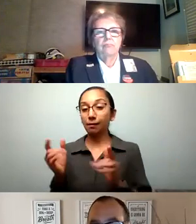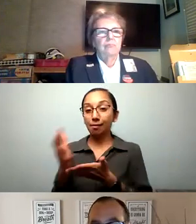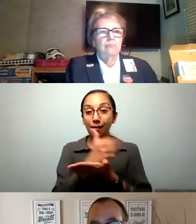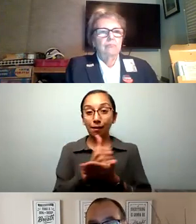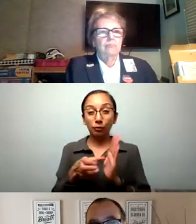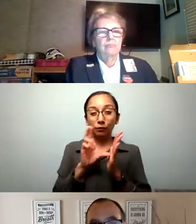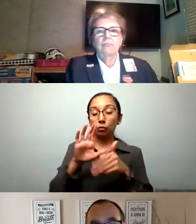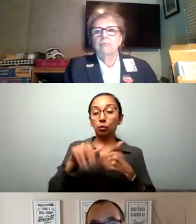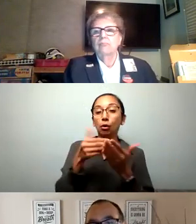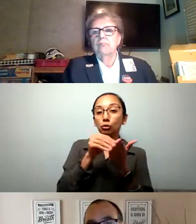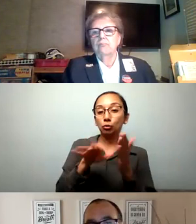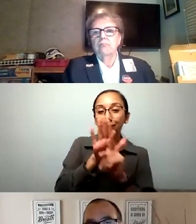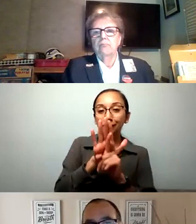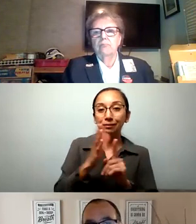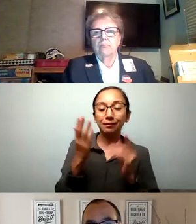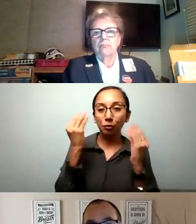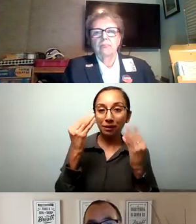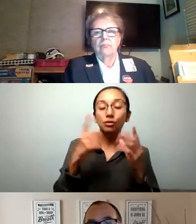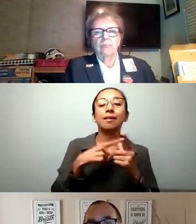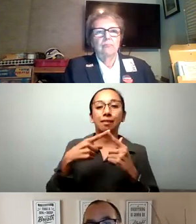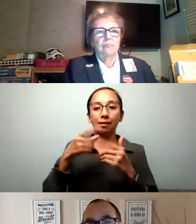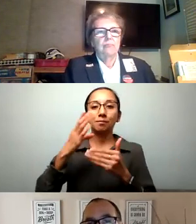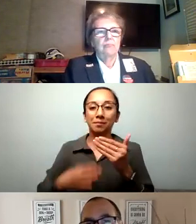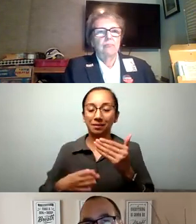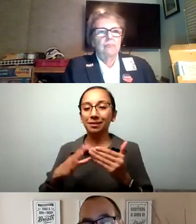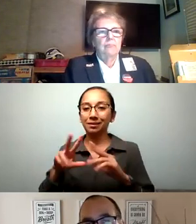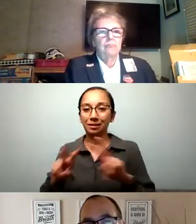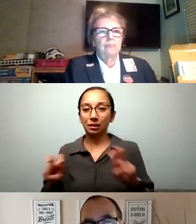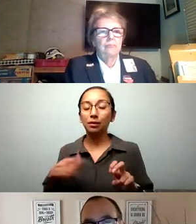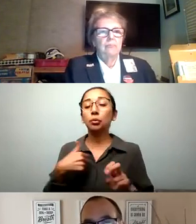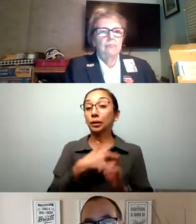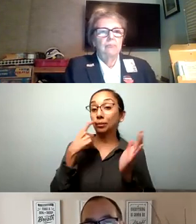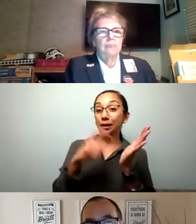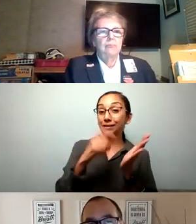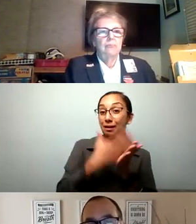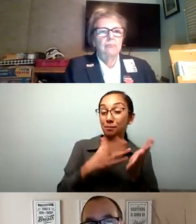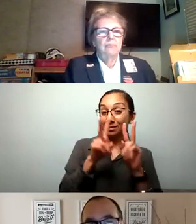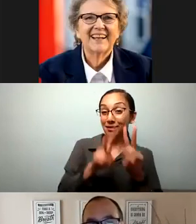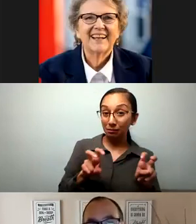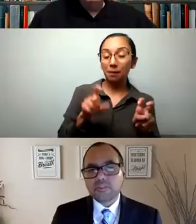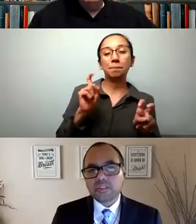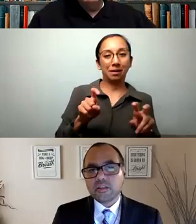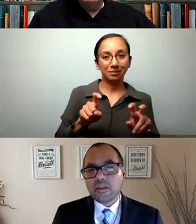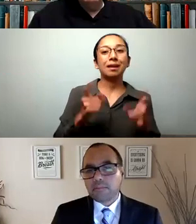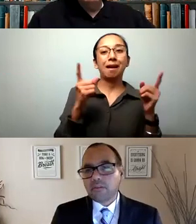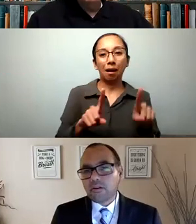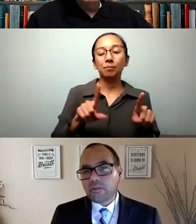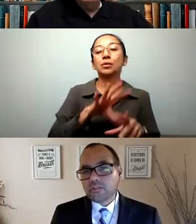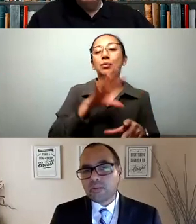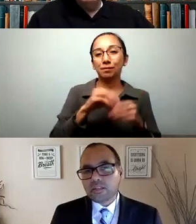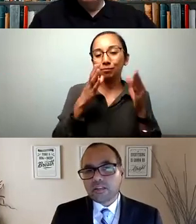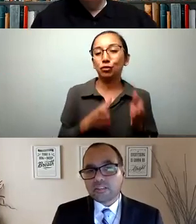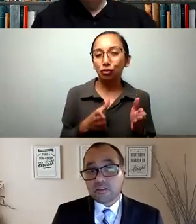student information in order to complete the assessments. So we recognize that there are certain assessments that must take place in person, but we